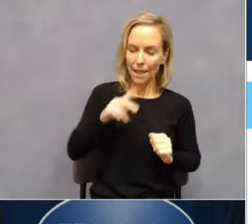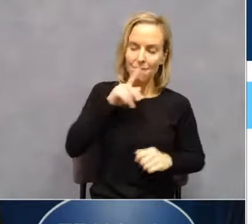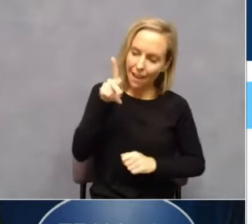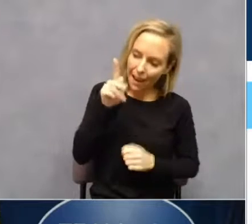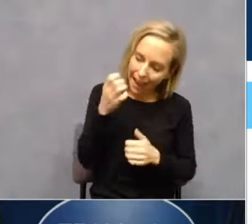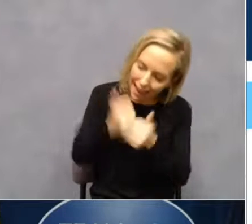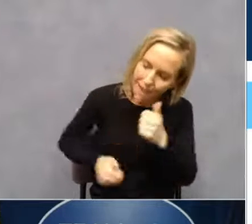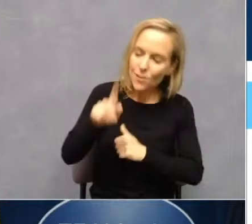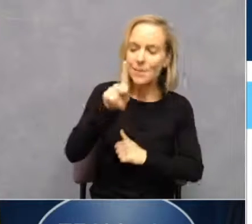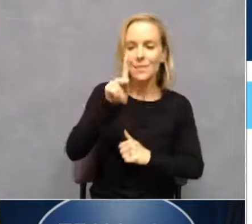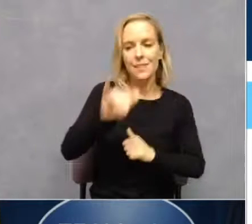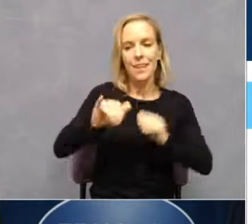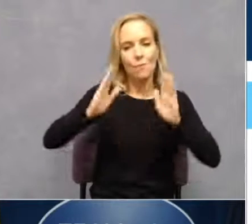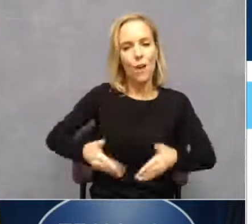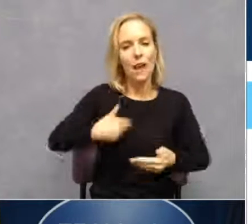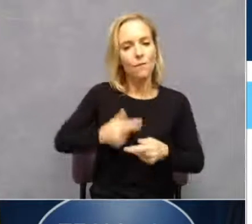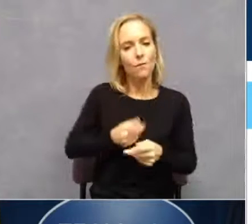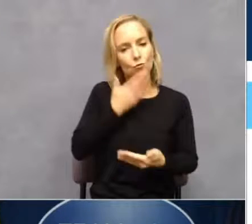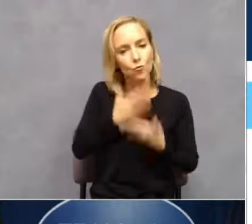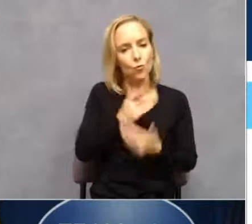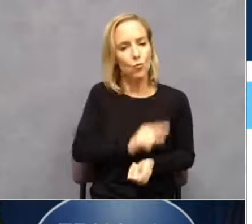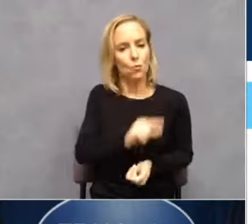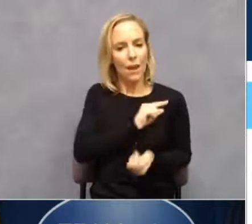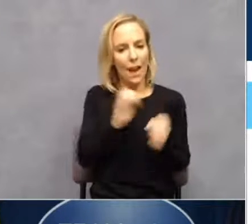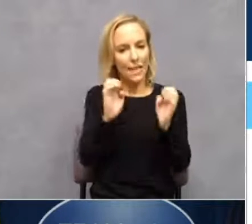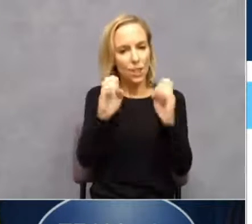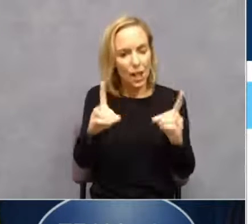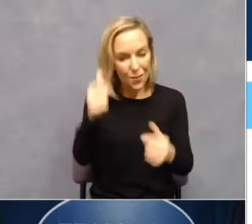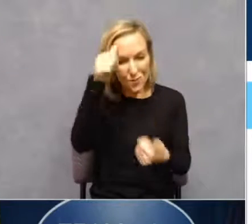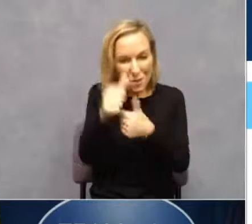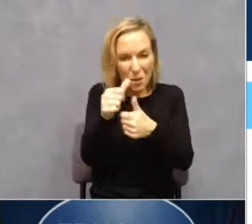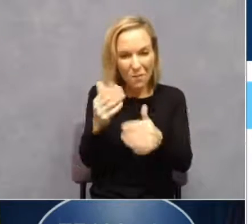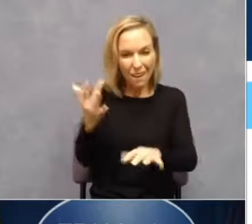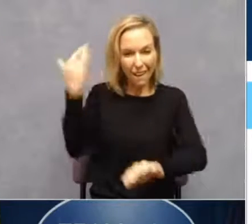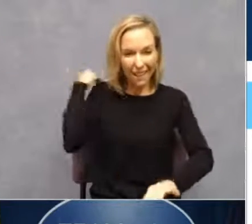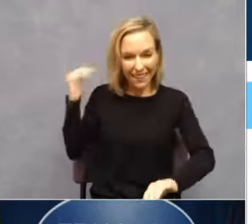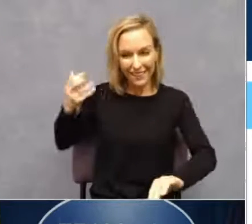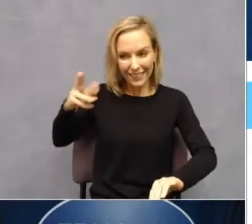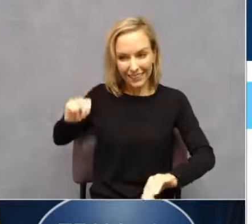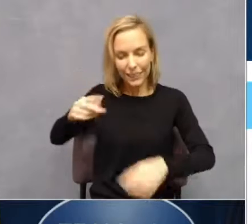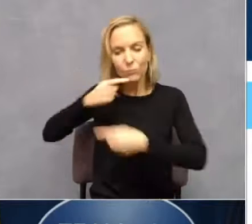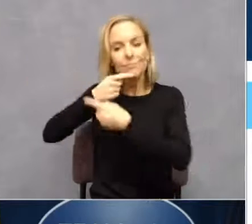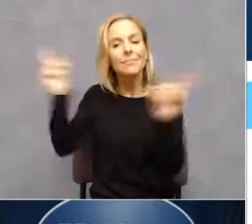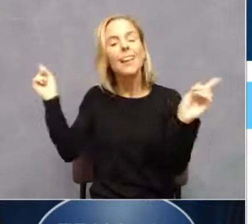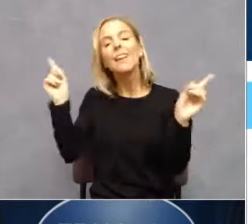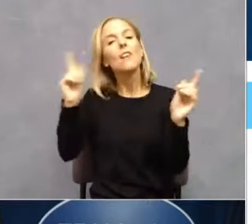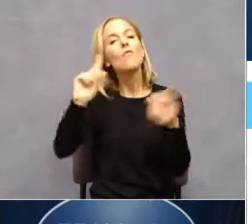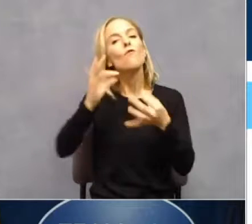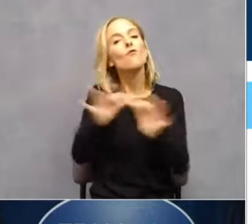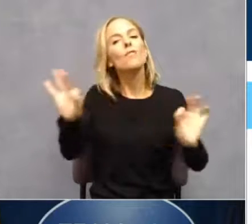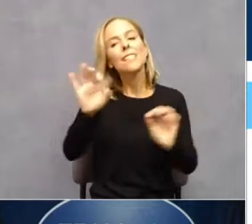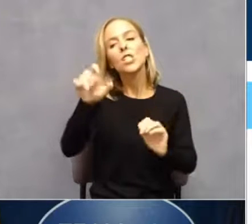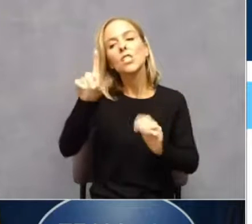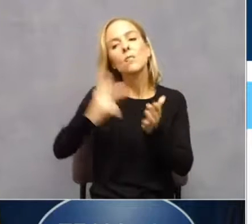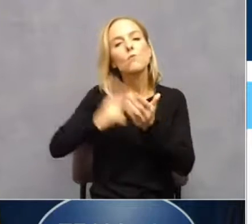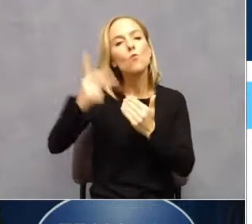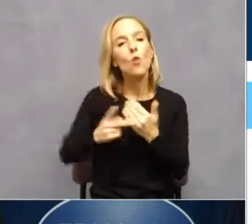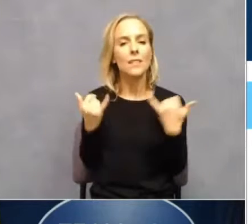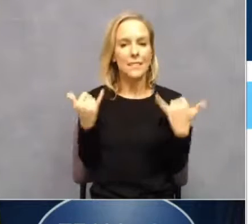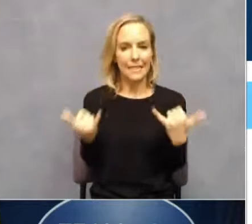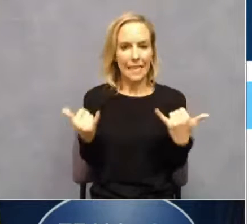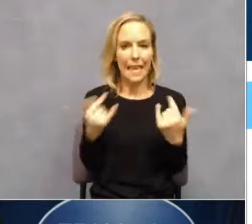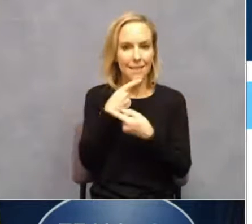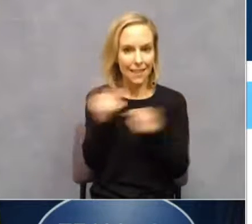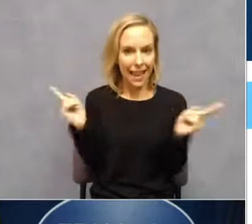quality education. You will remember back in January that we announced the free GED program. Today we are announcing an